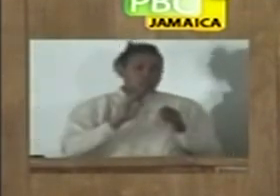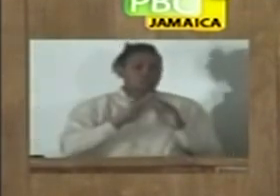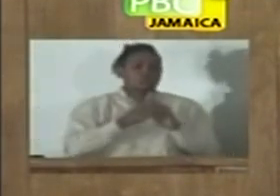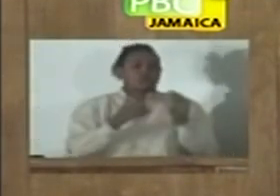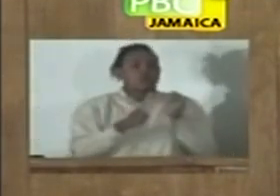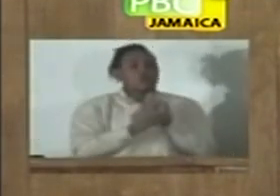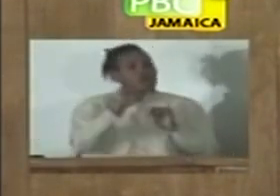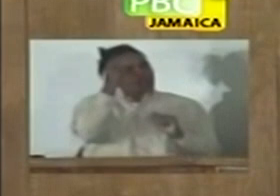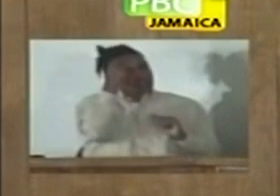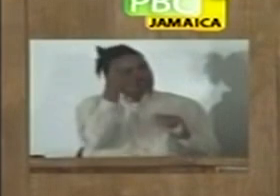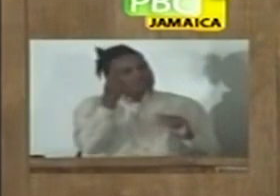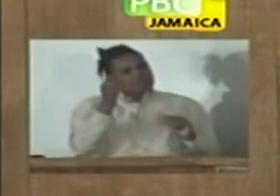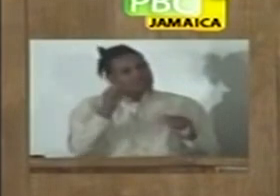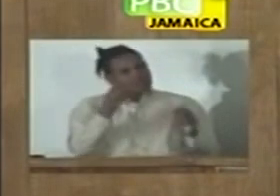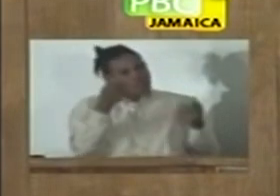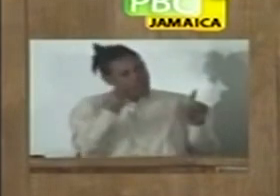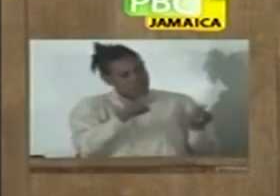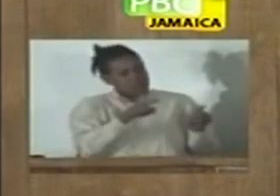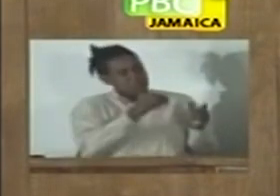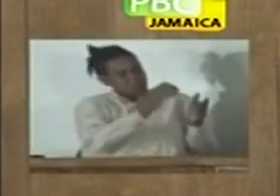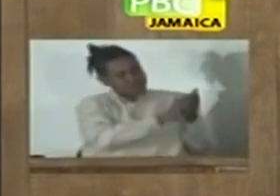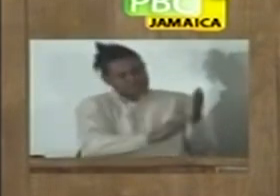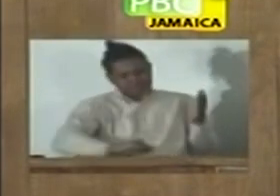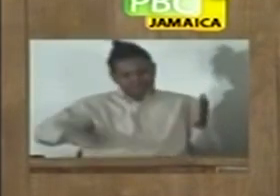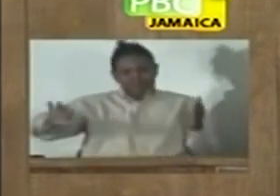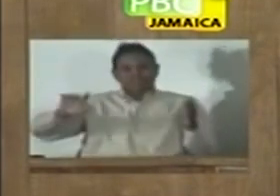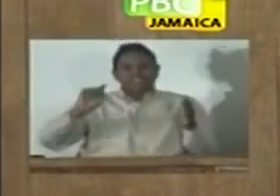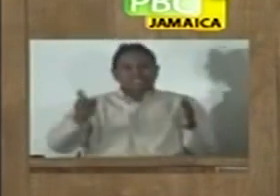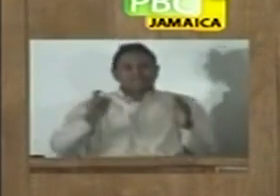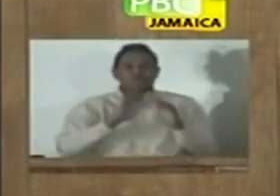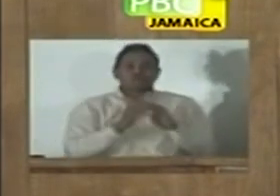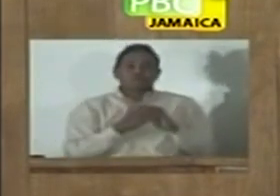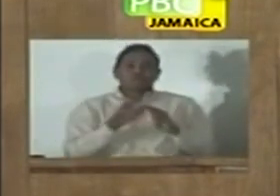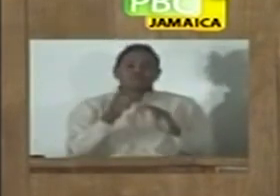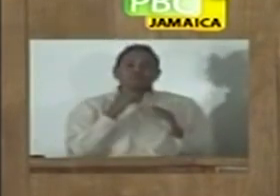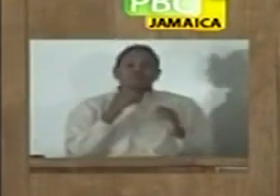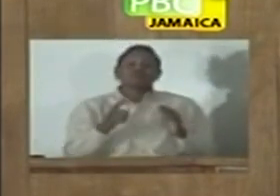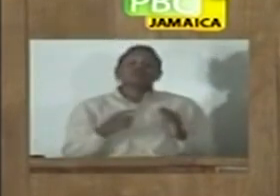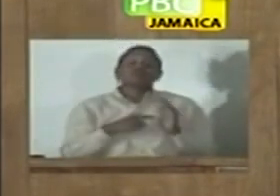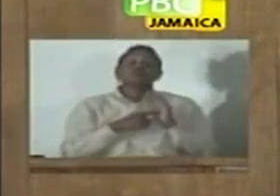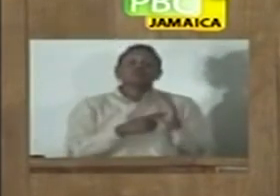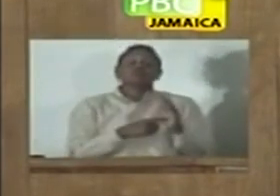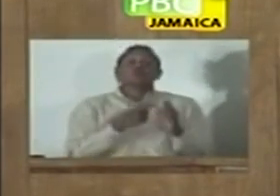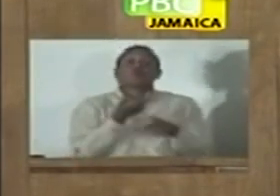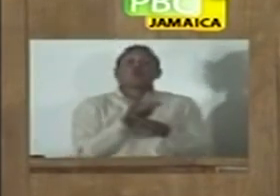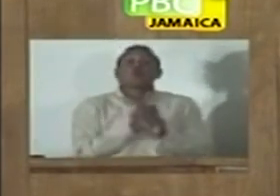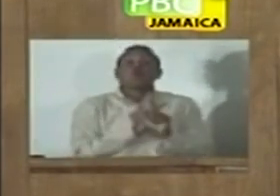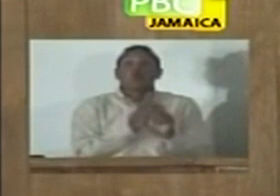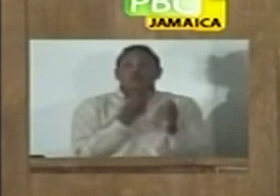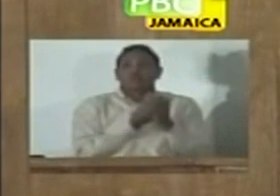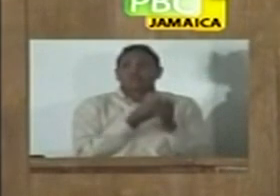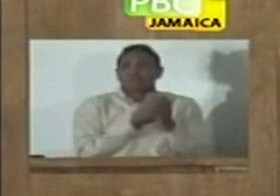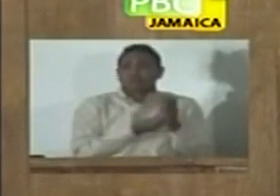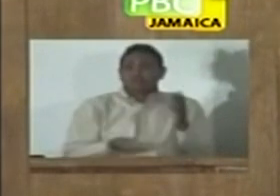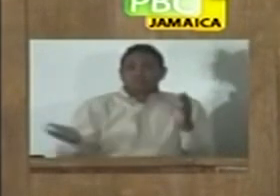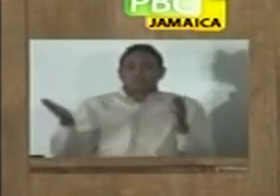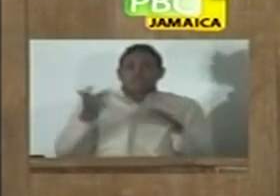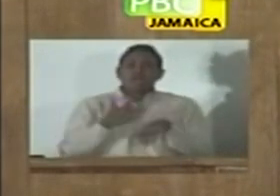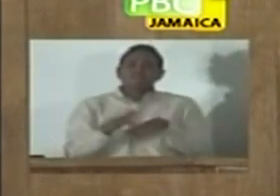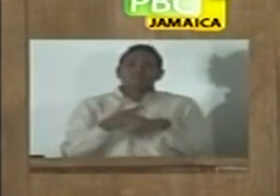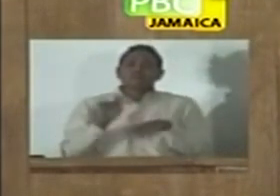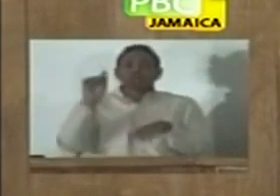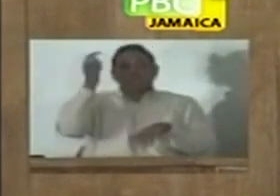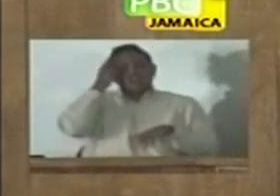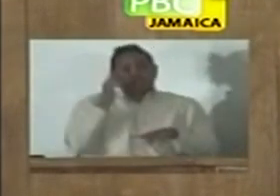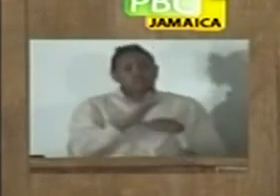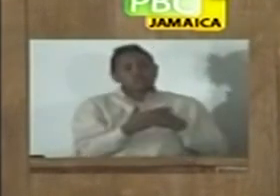agreement. This represents the largest source of concessional loan flows available to the government